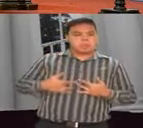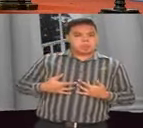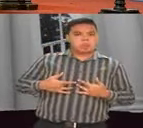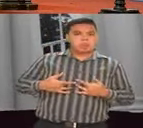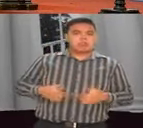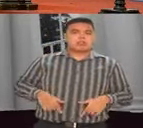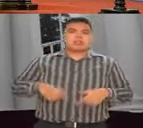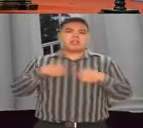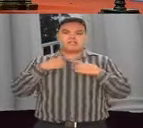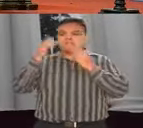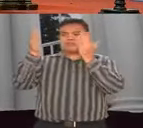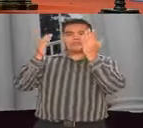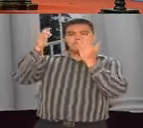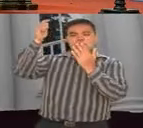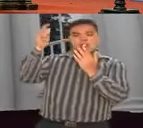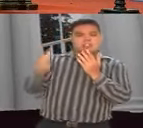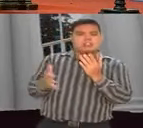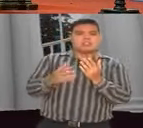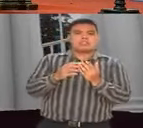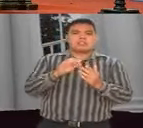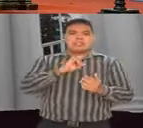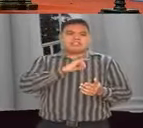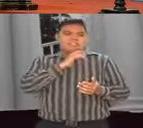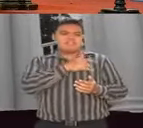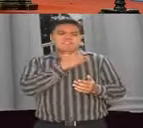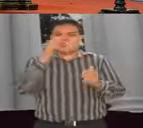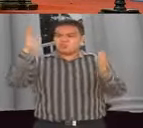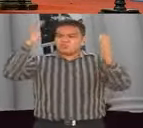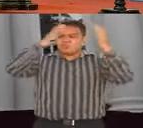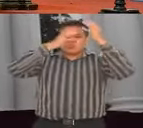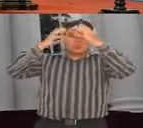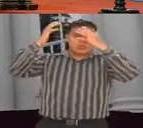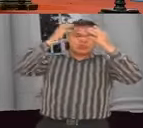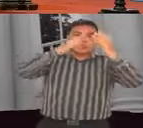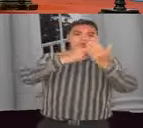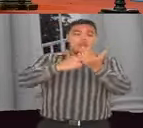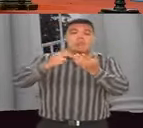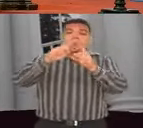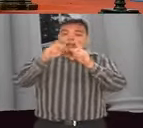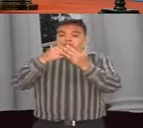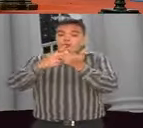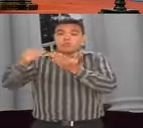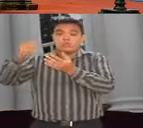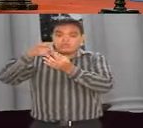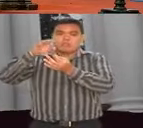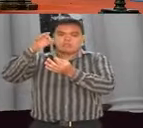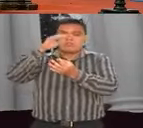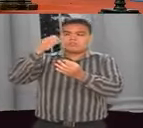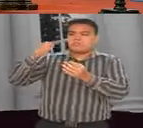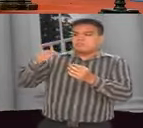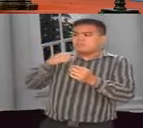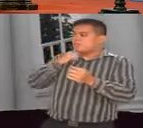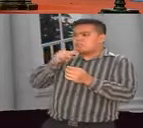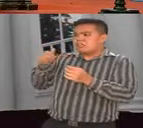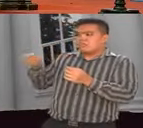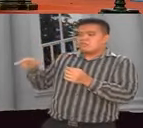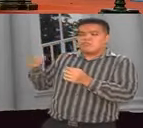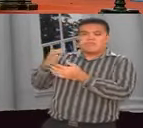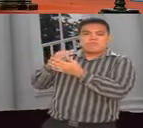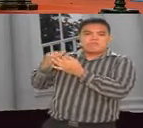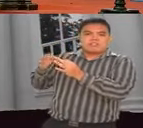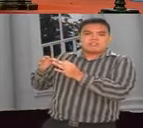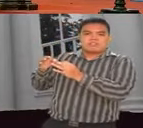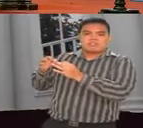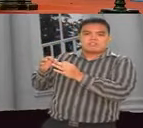maluya ko sa akong pagpangalagad sa Ginoo, and sometimes I feel confused, then the Holy Spirit reminds me, hey, I'm not done with you